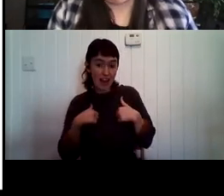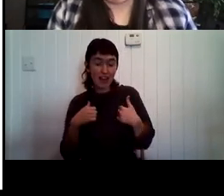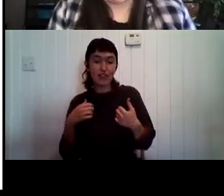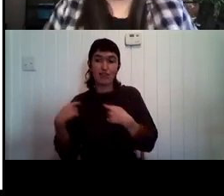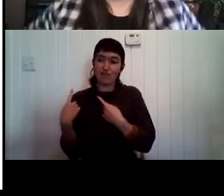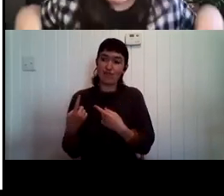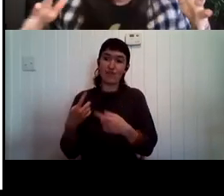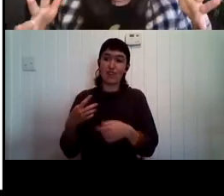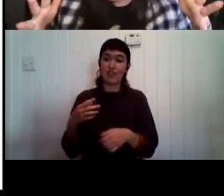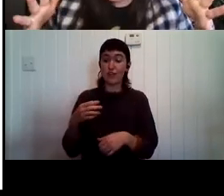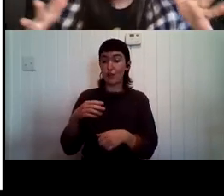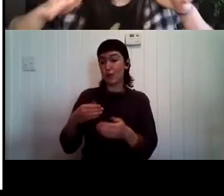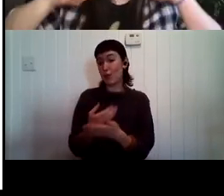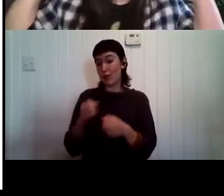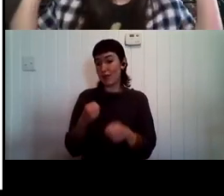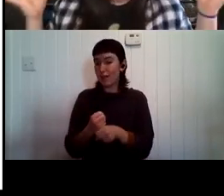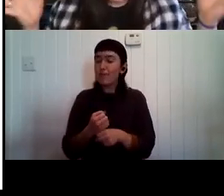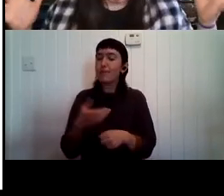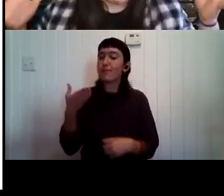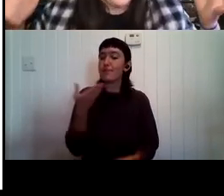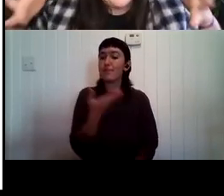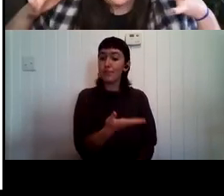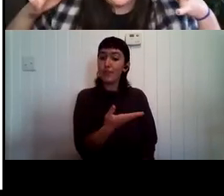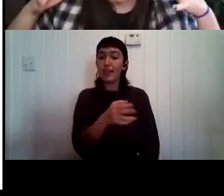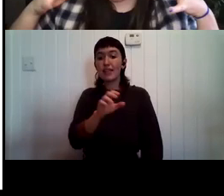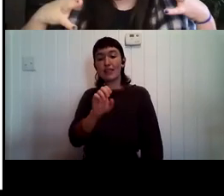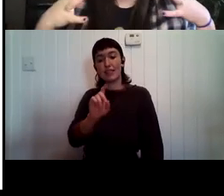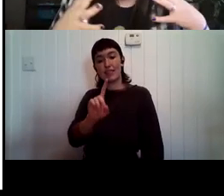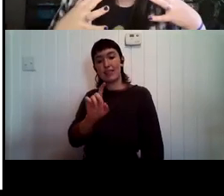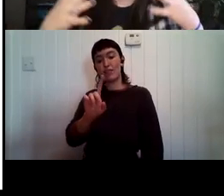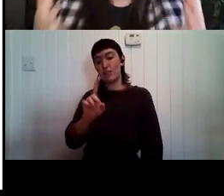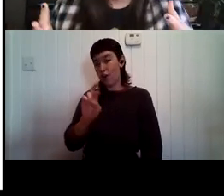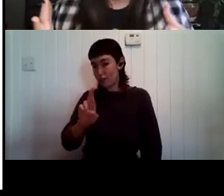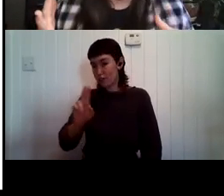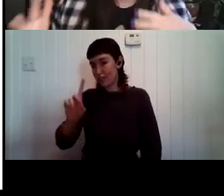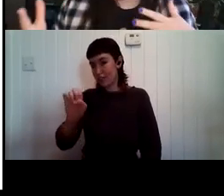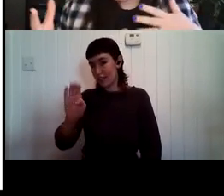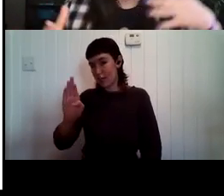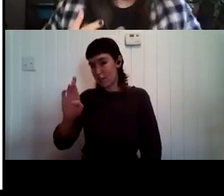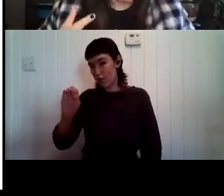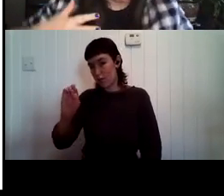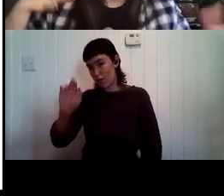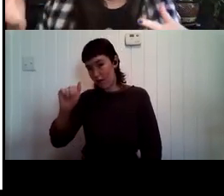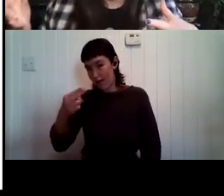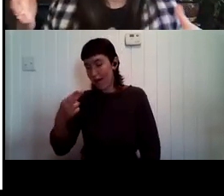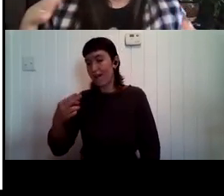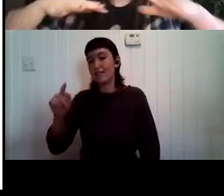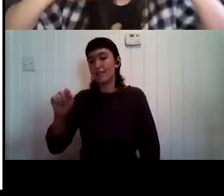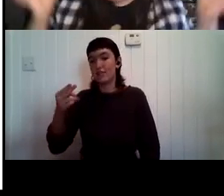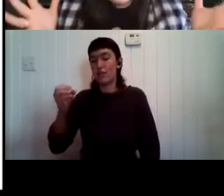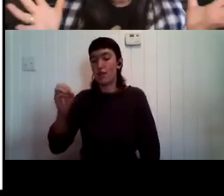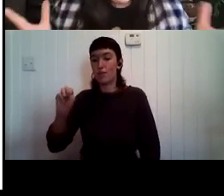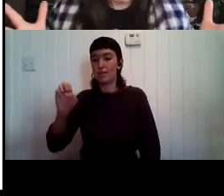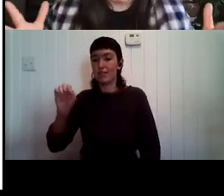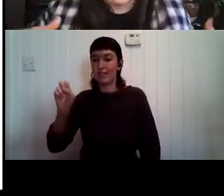talking to us about the concept of One Health. So how the health of the environment and plants and animals and humans